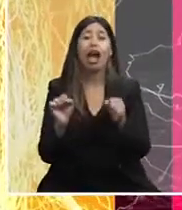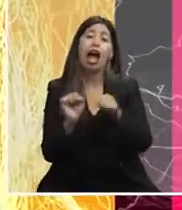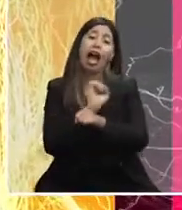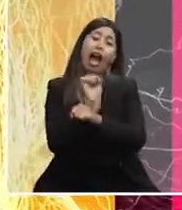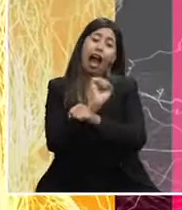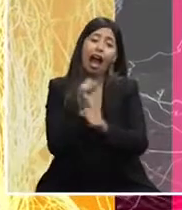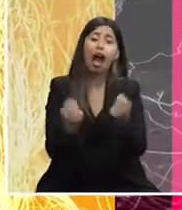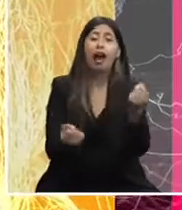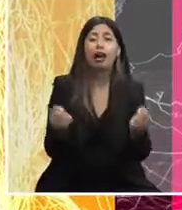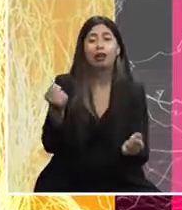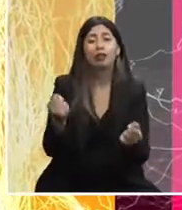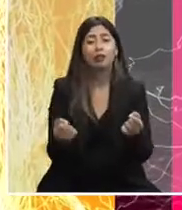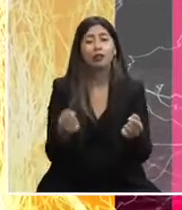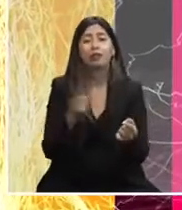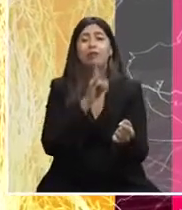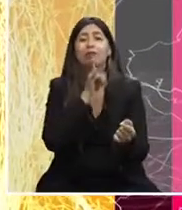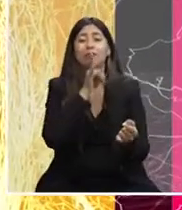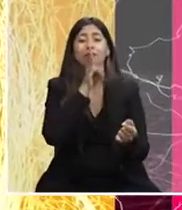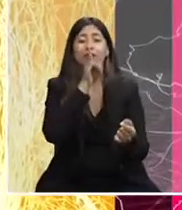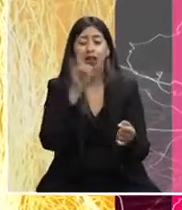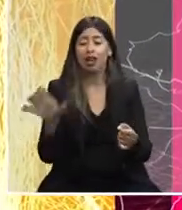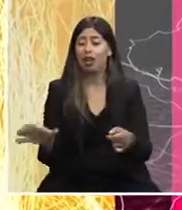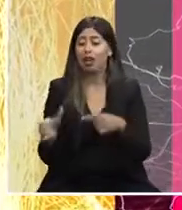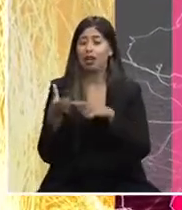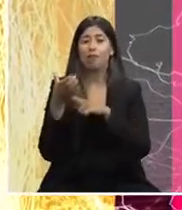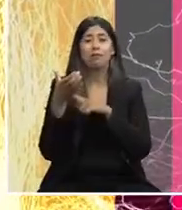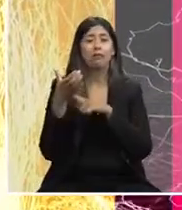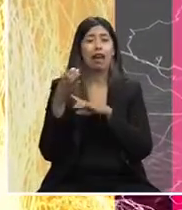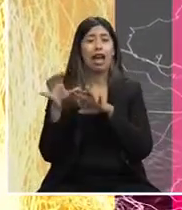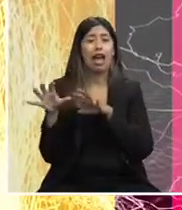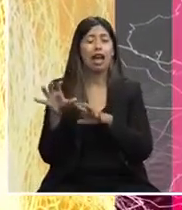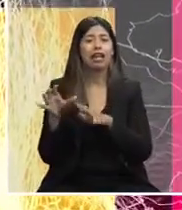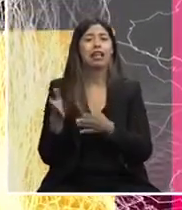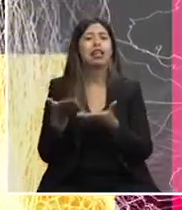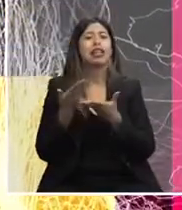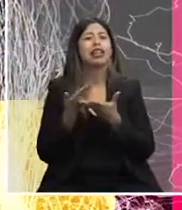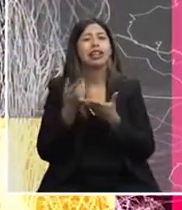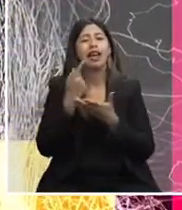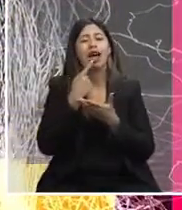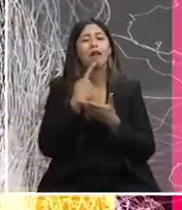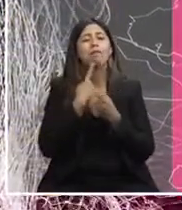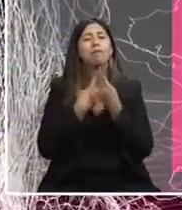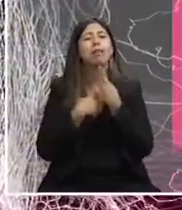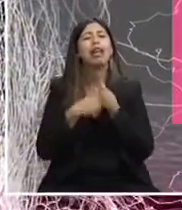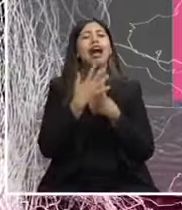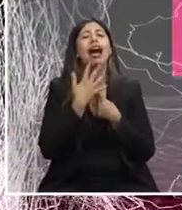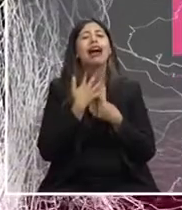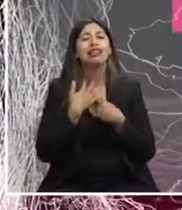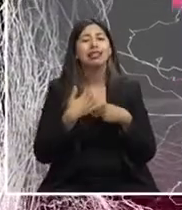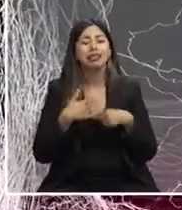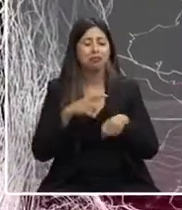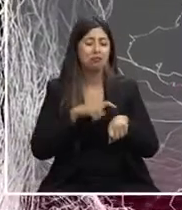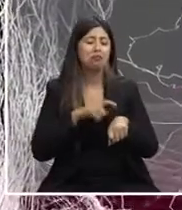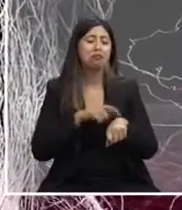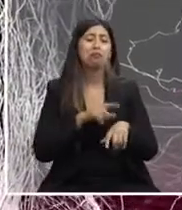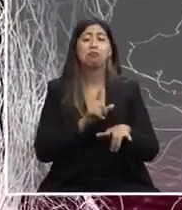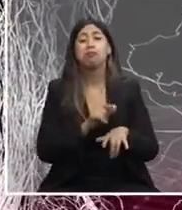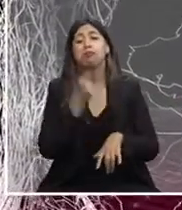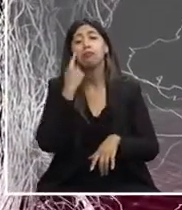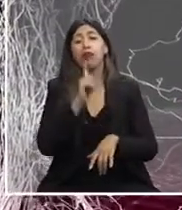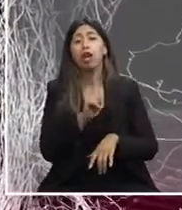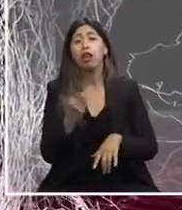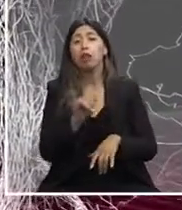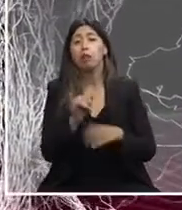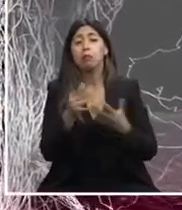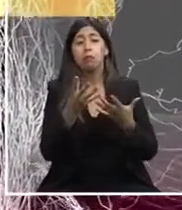of sensitivity. After a number of hours of practice, it becomes possible to experience real pleasure with